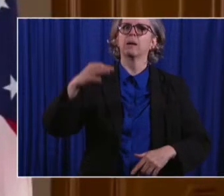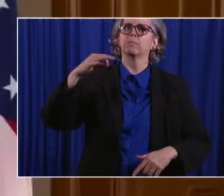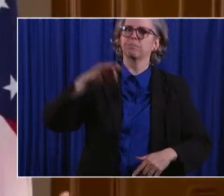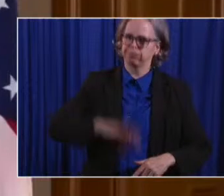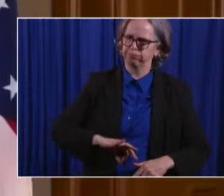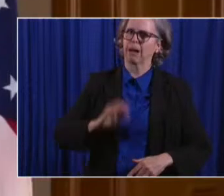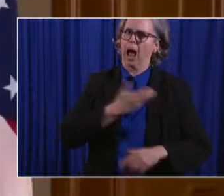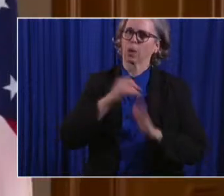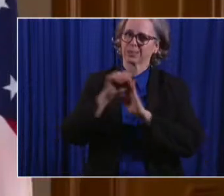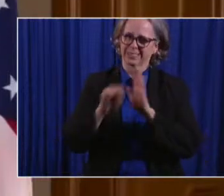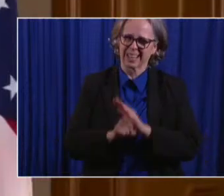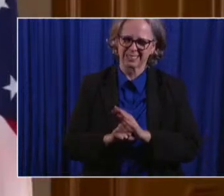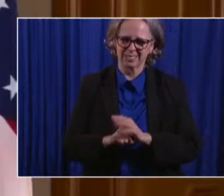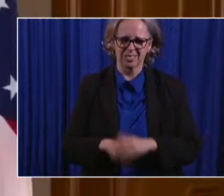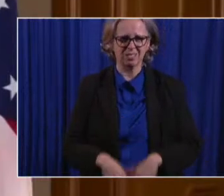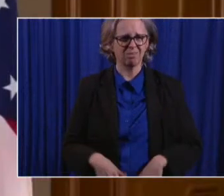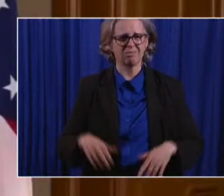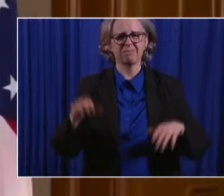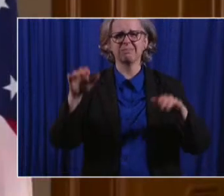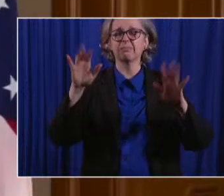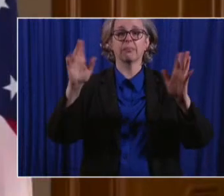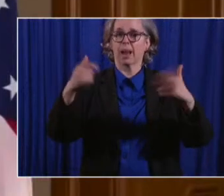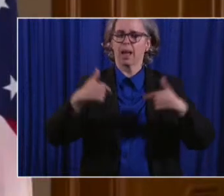I'm very pleased with what we've seen so far.